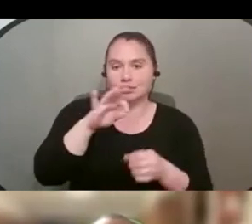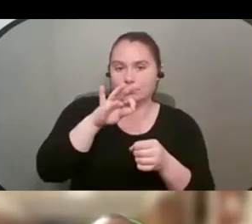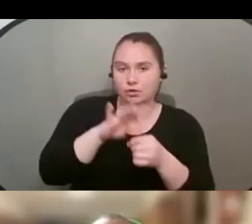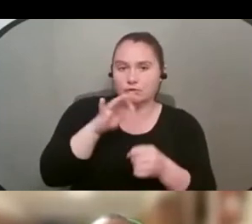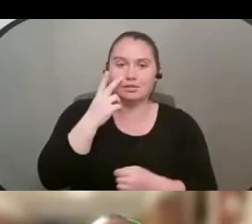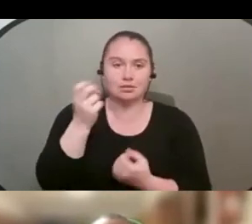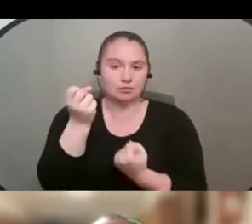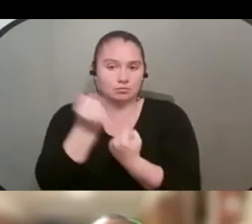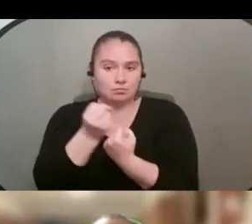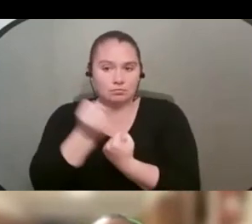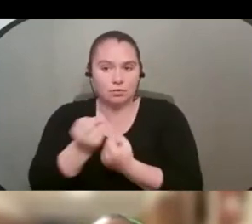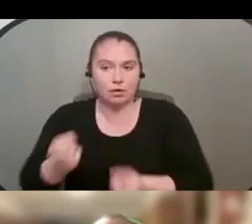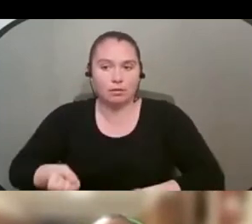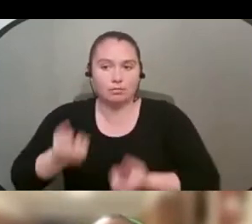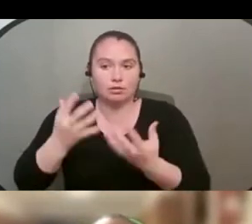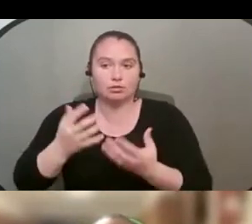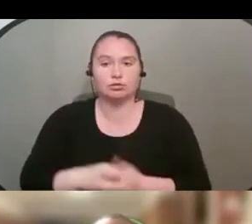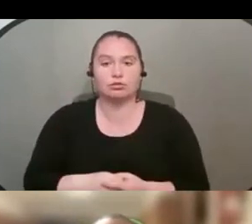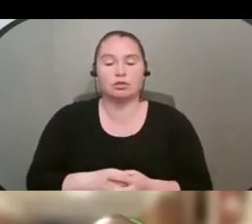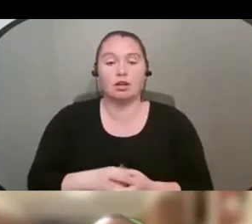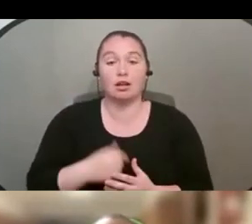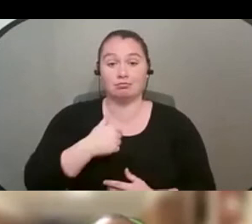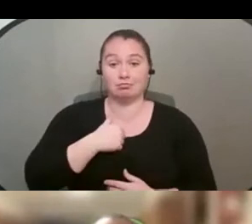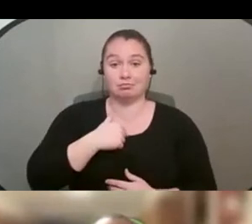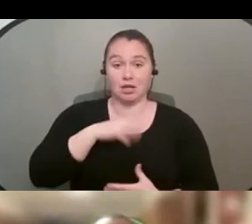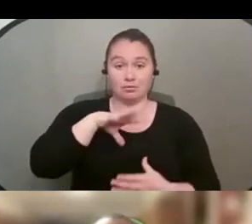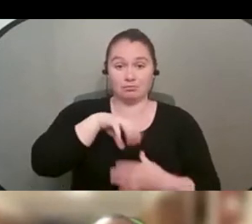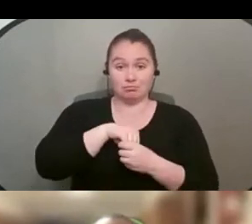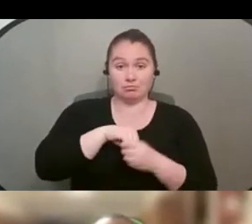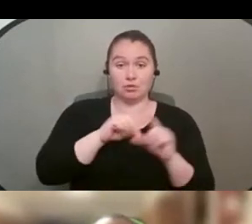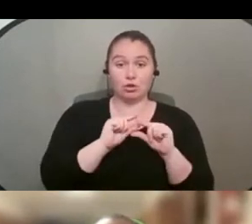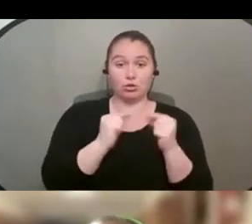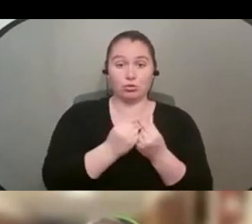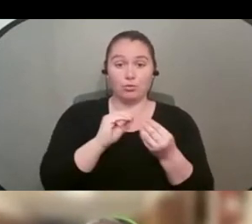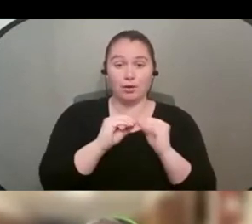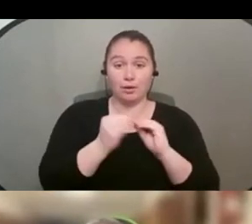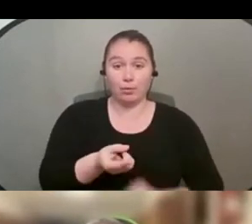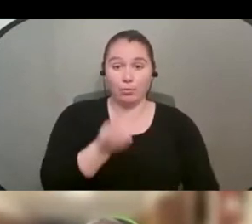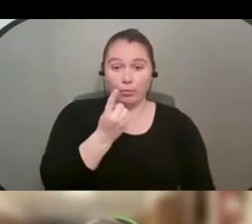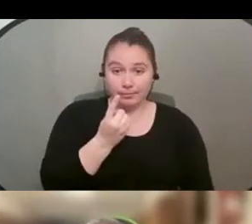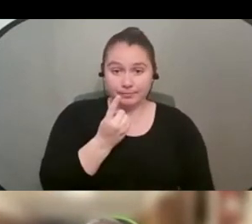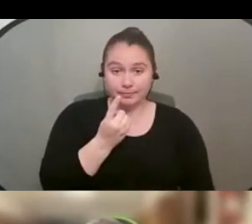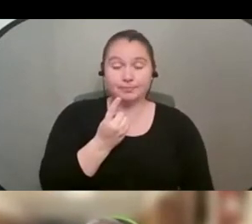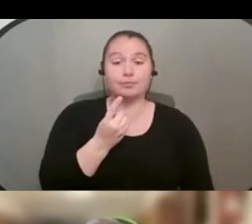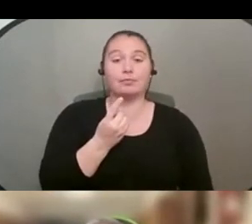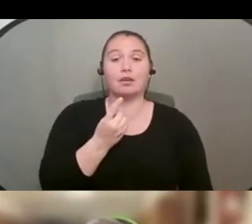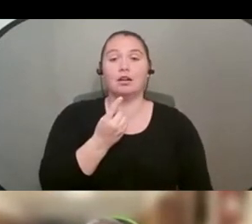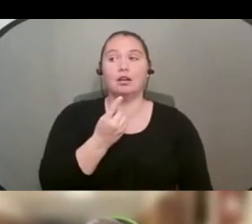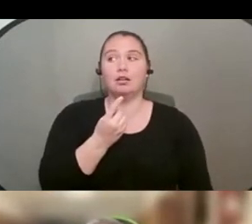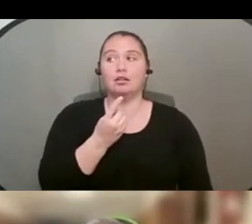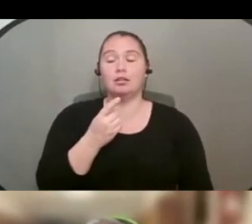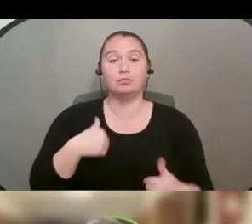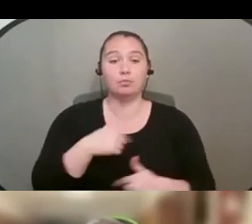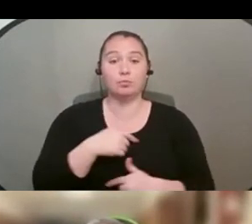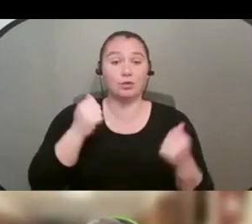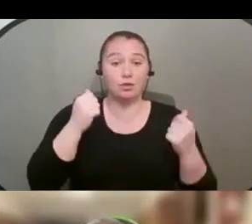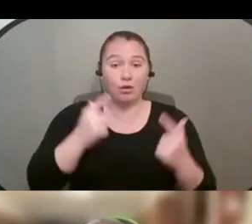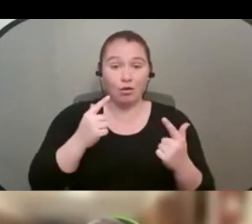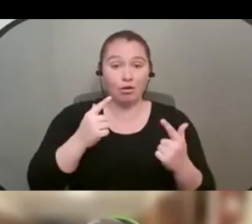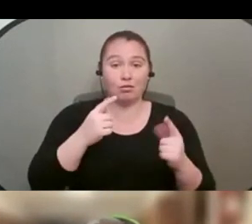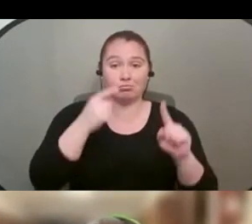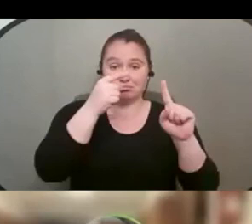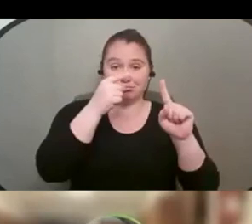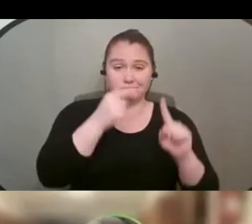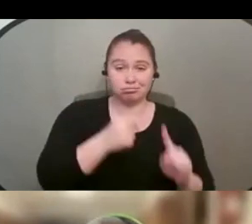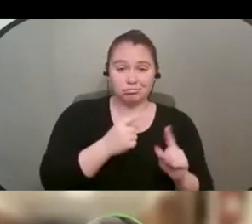So I was in group number one, and overall, everyone agreed that the three goals aligned with